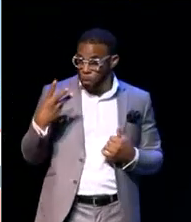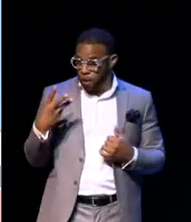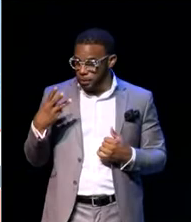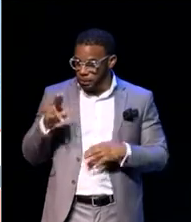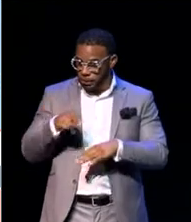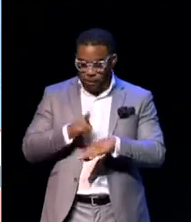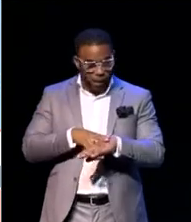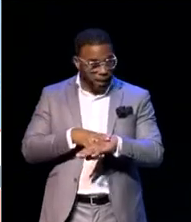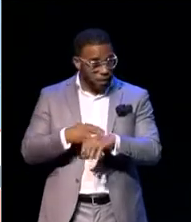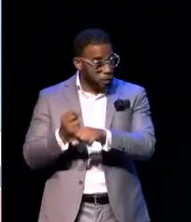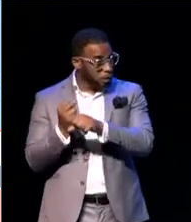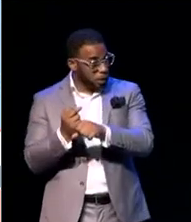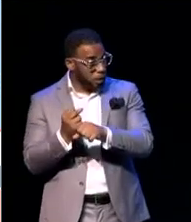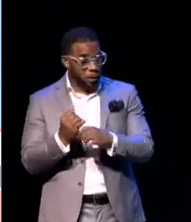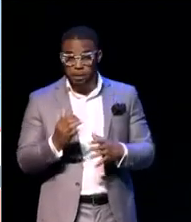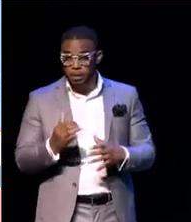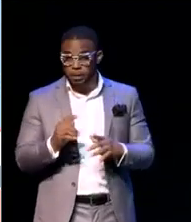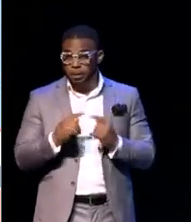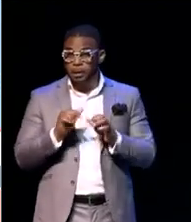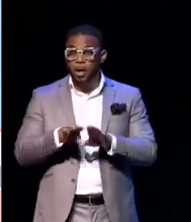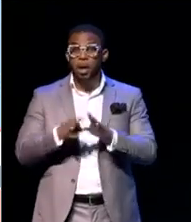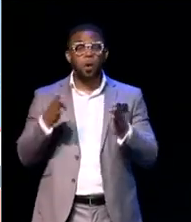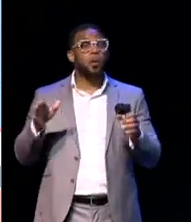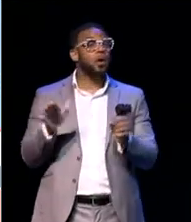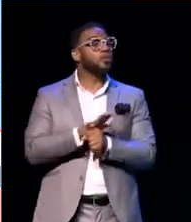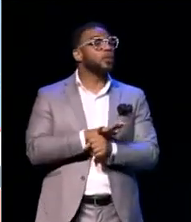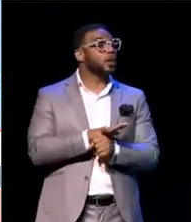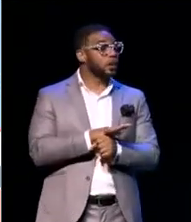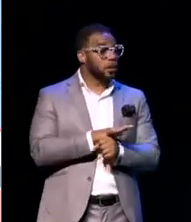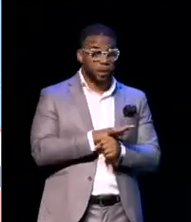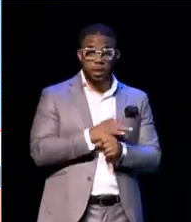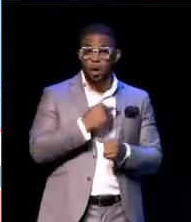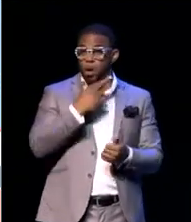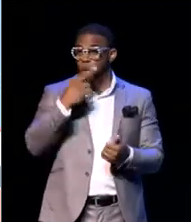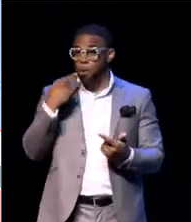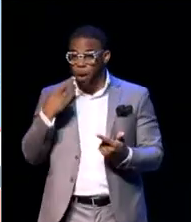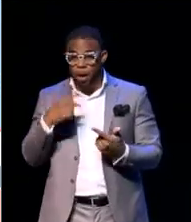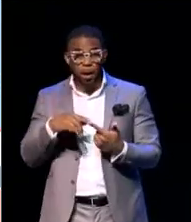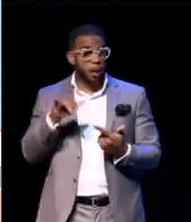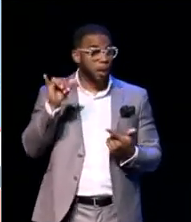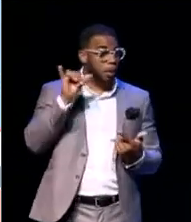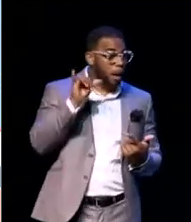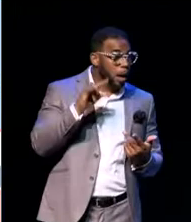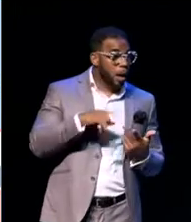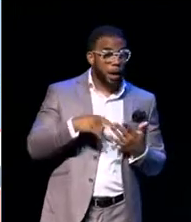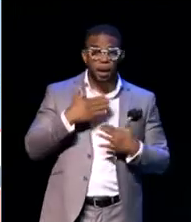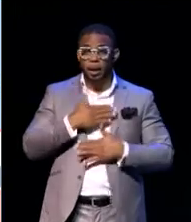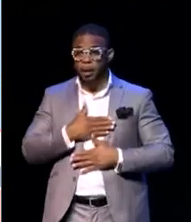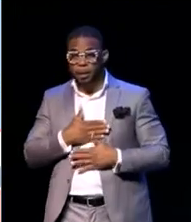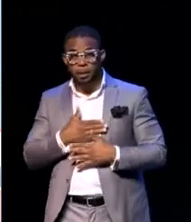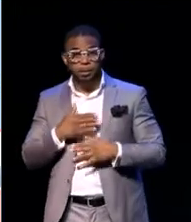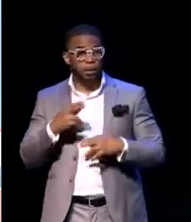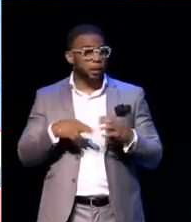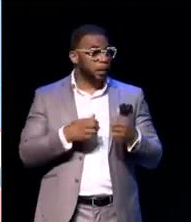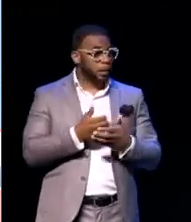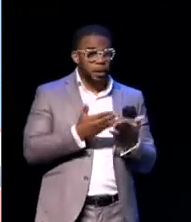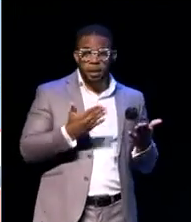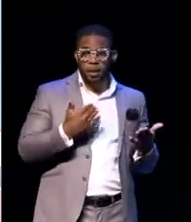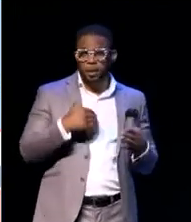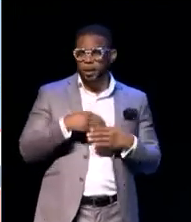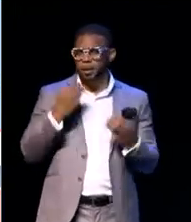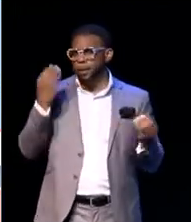Washington Nationals can open fully our restaurants and bars and entertainment facilities, and we're